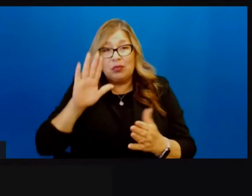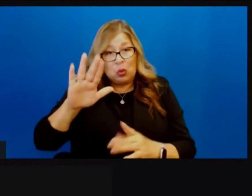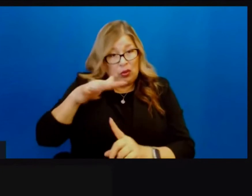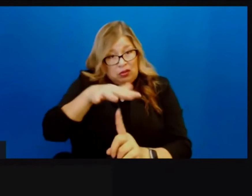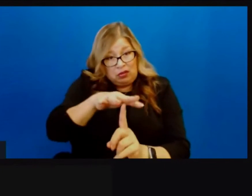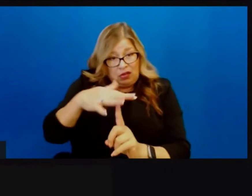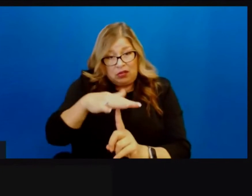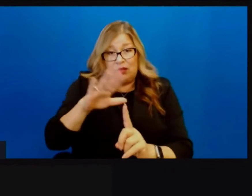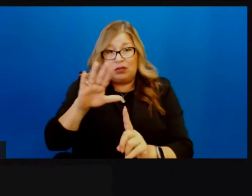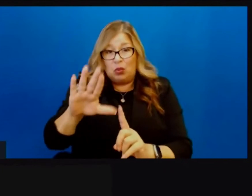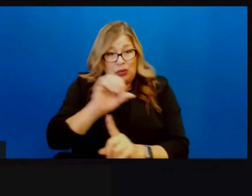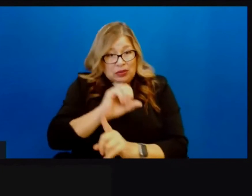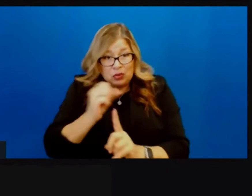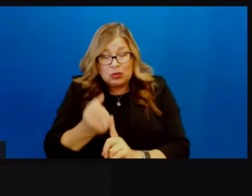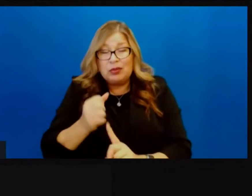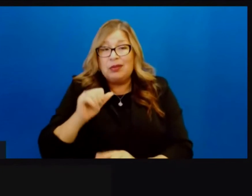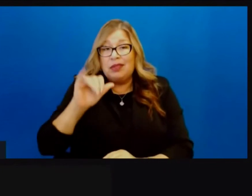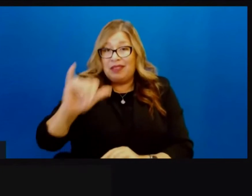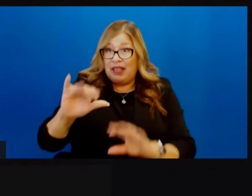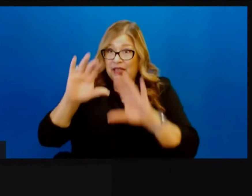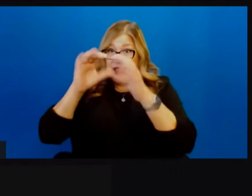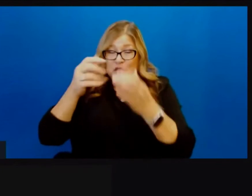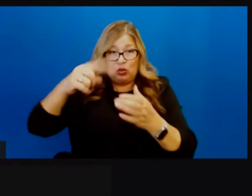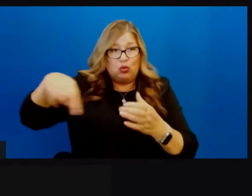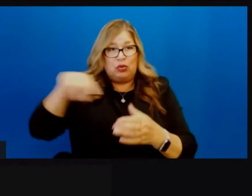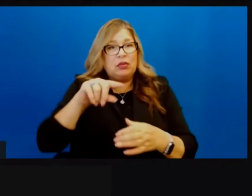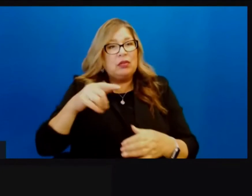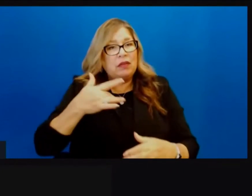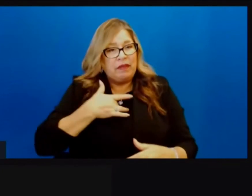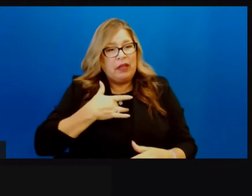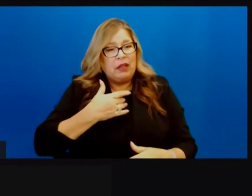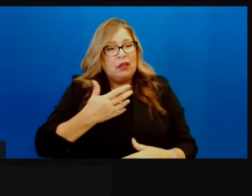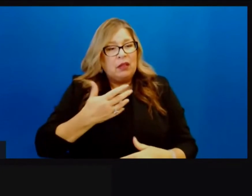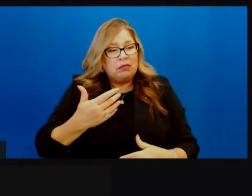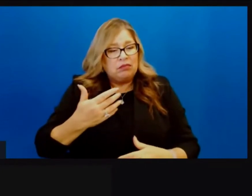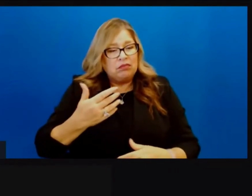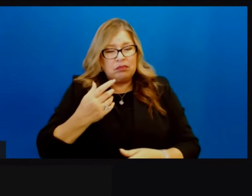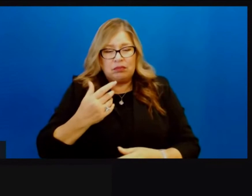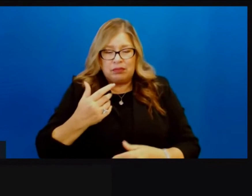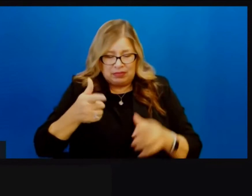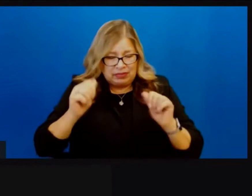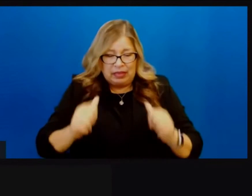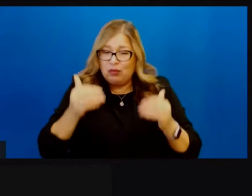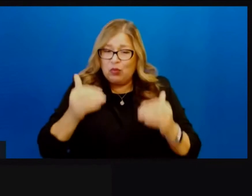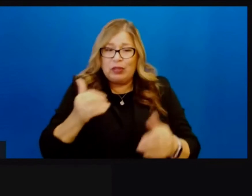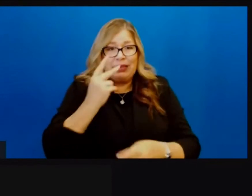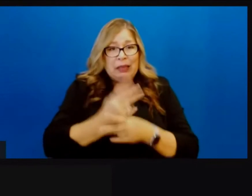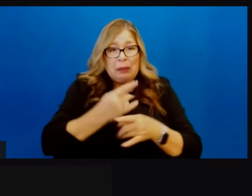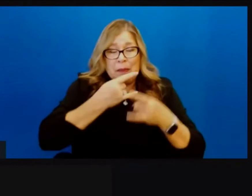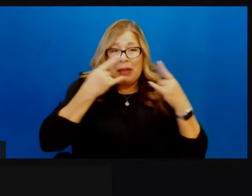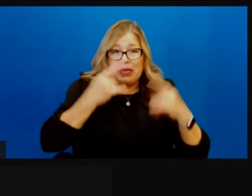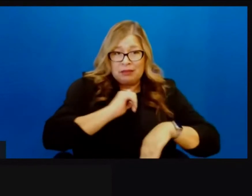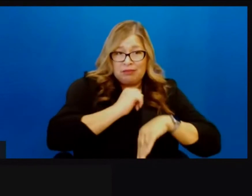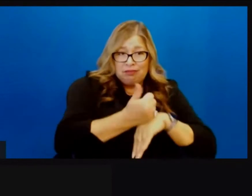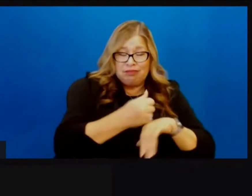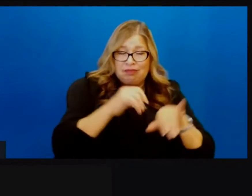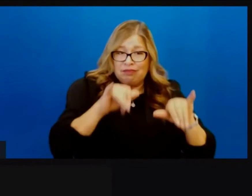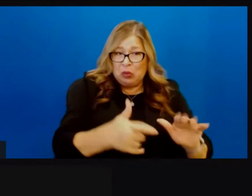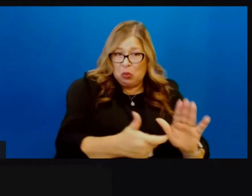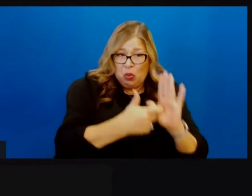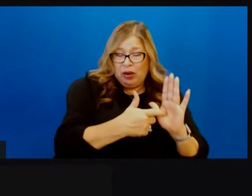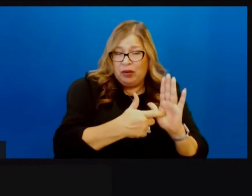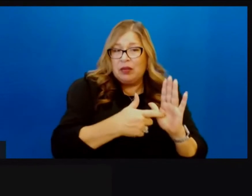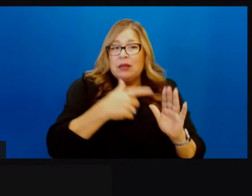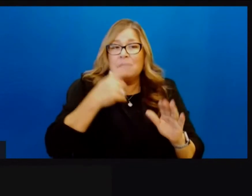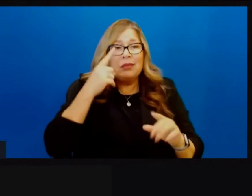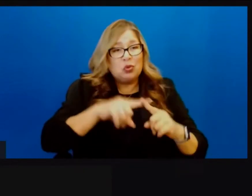those districts, those jurisdictions should feel empowered to keep masking in place because that is the decision that they're making to keep